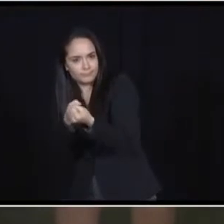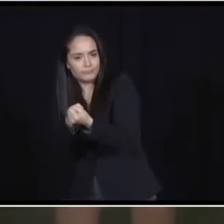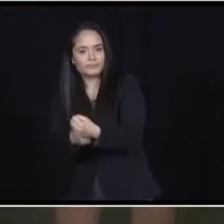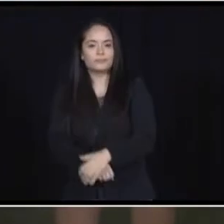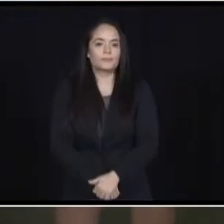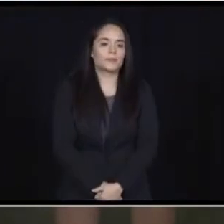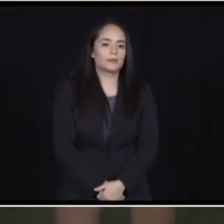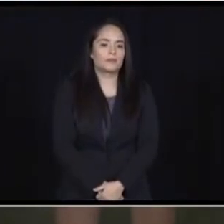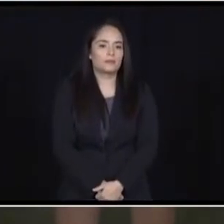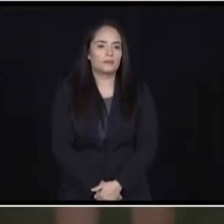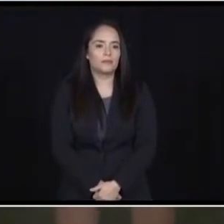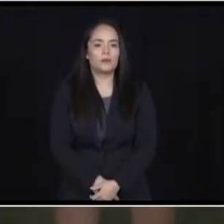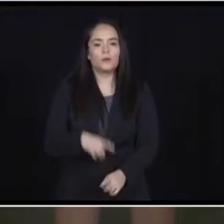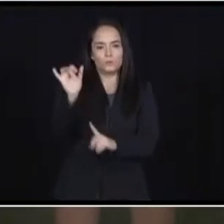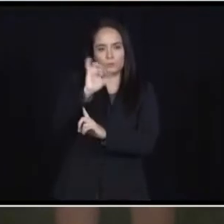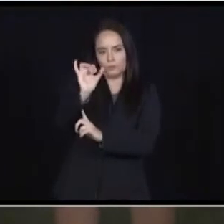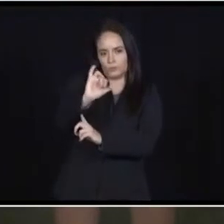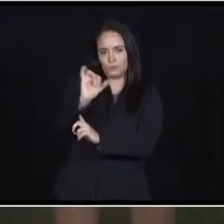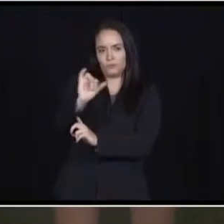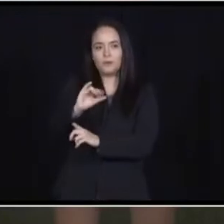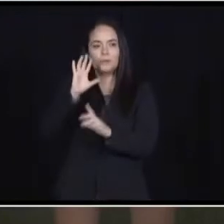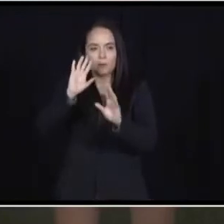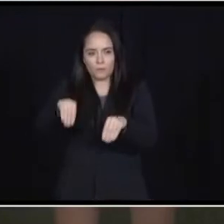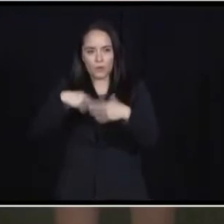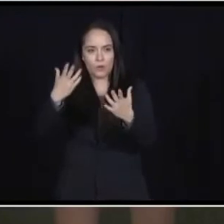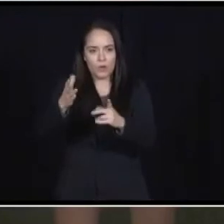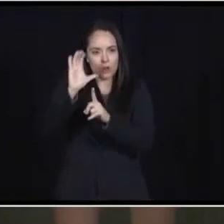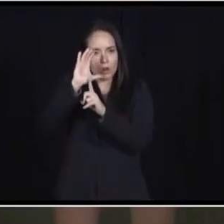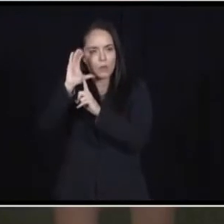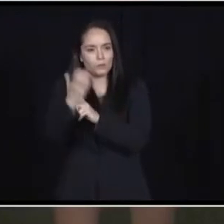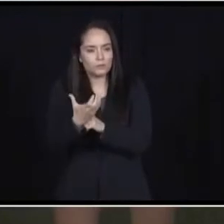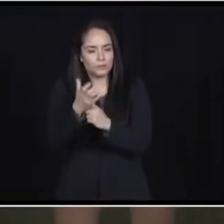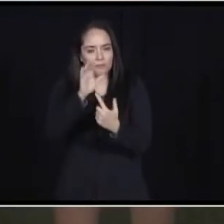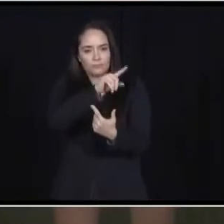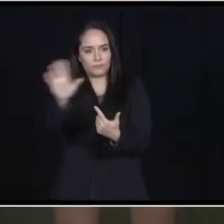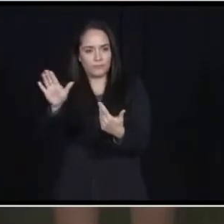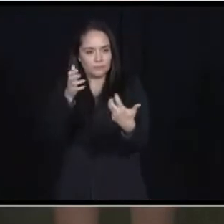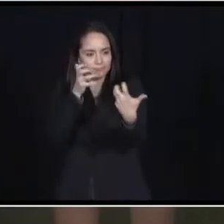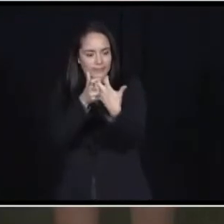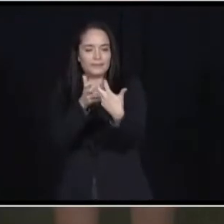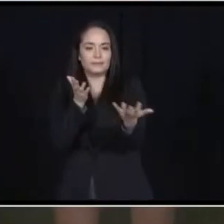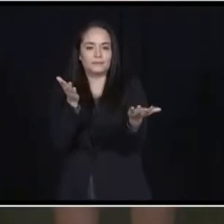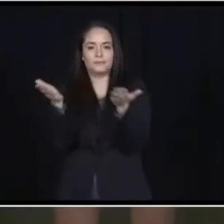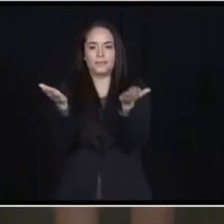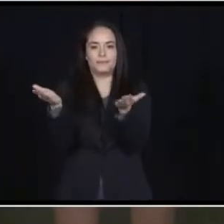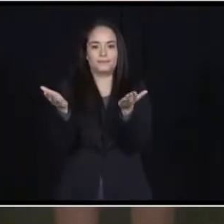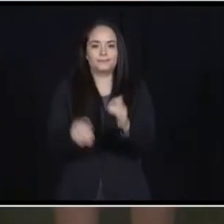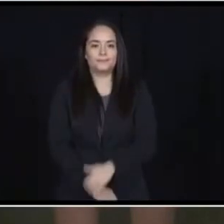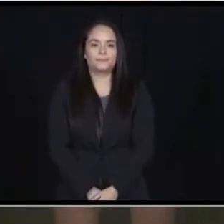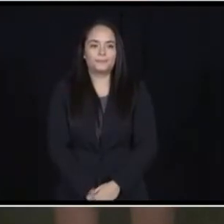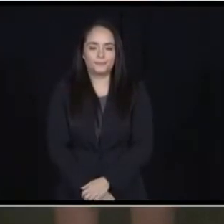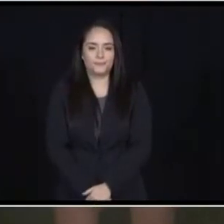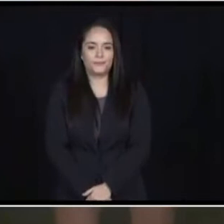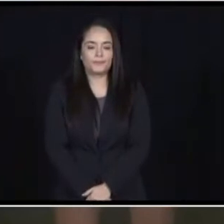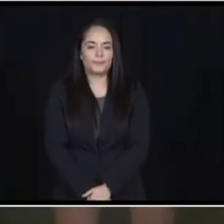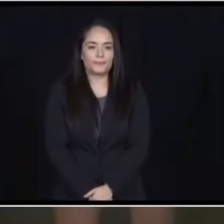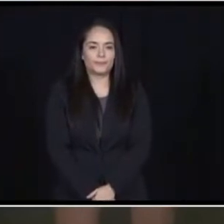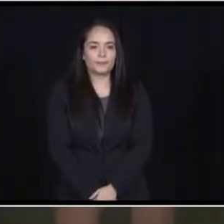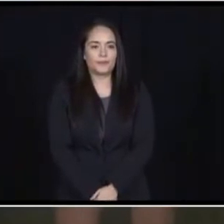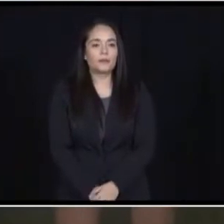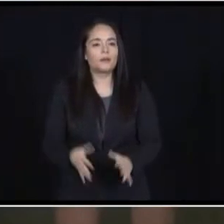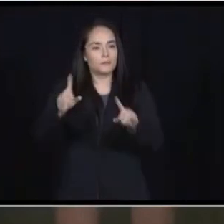access to culturally relevant services and programming. By significantly expanding access to mental health services across